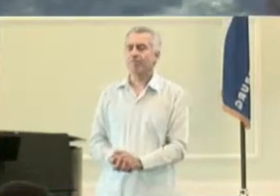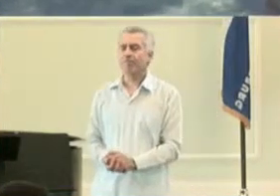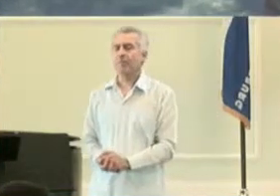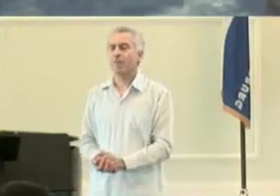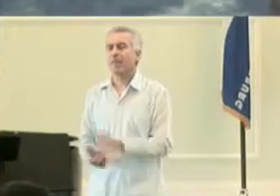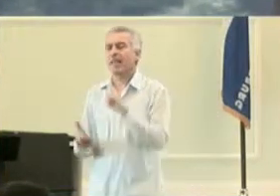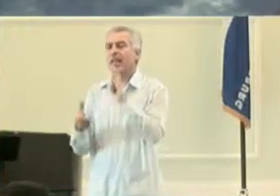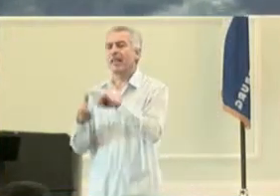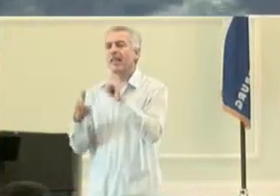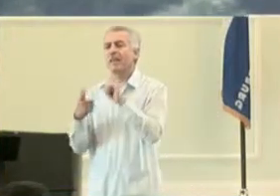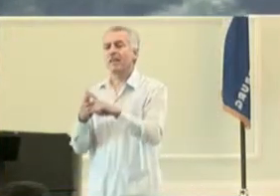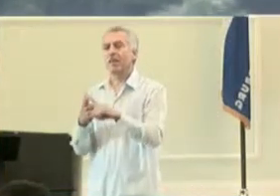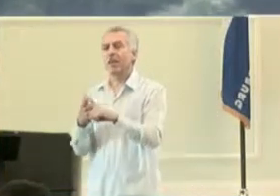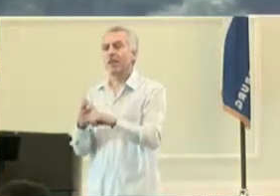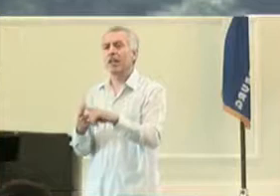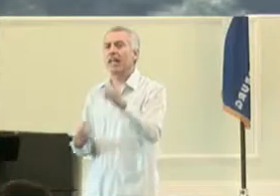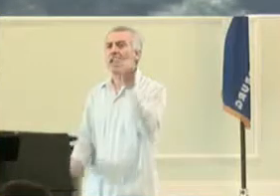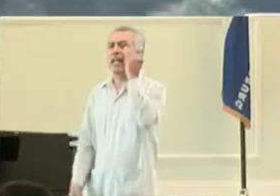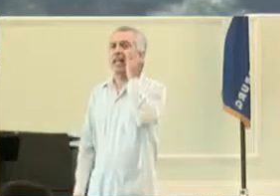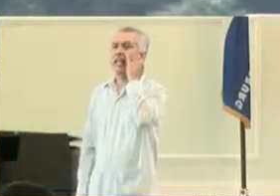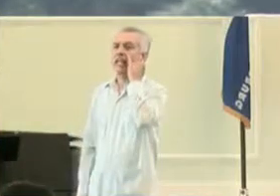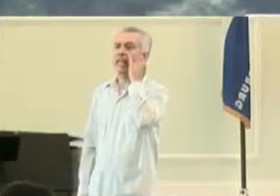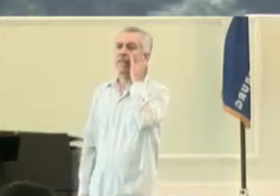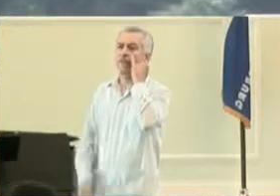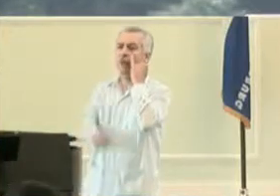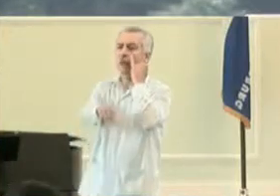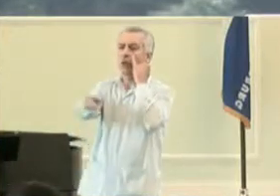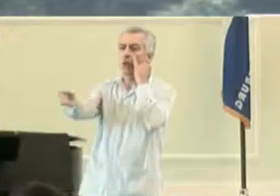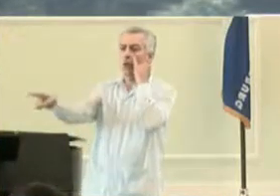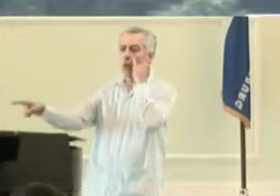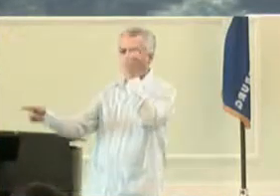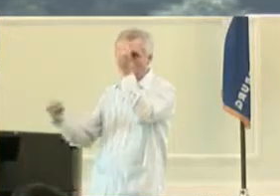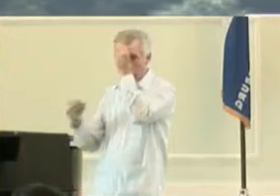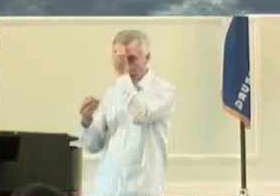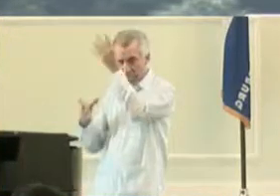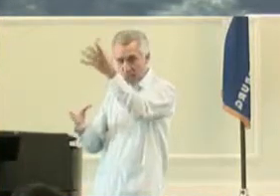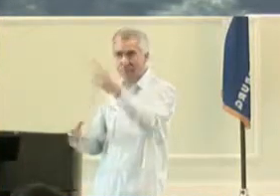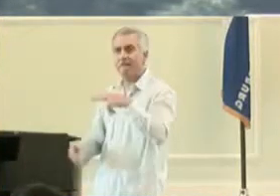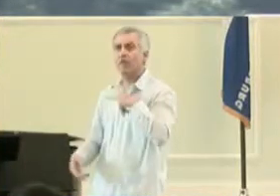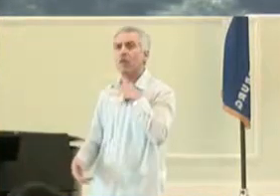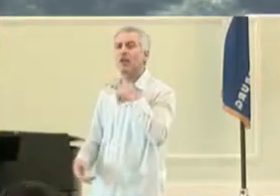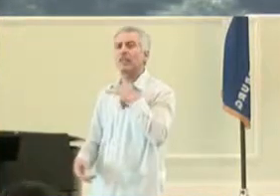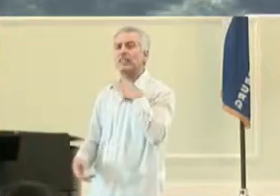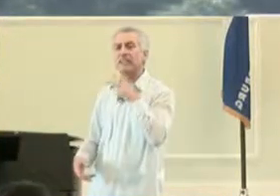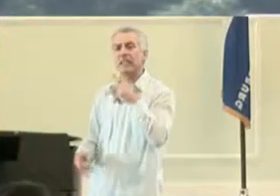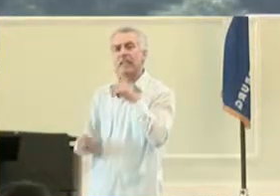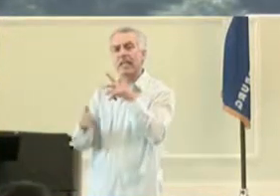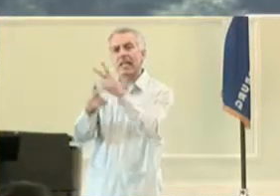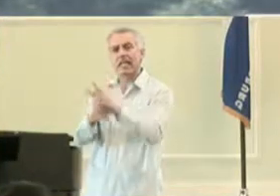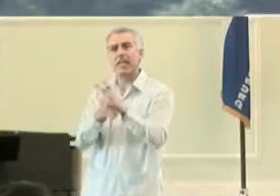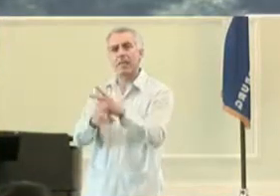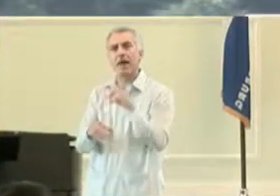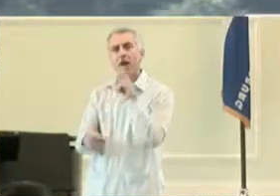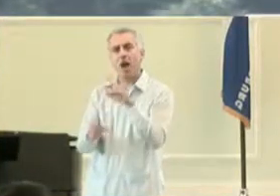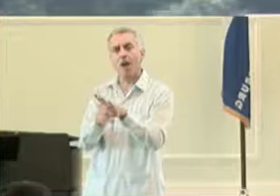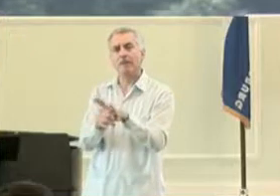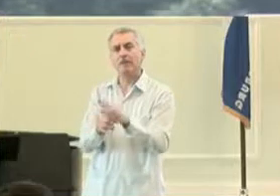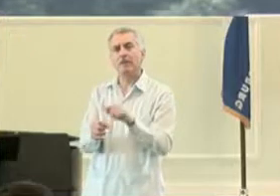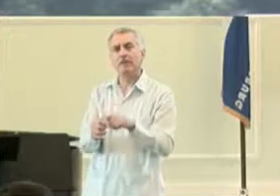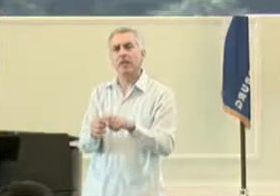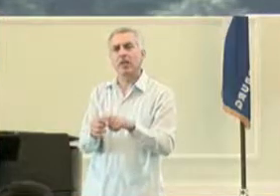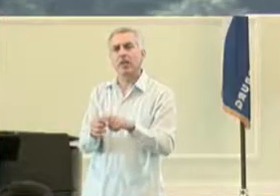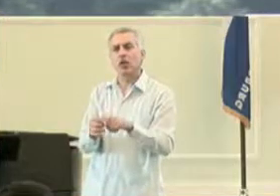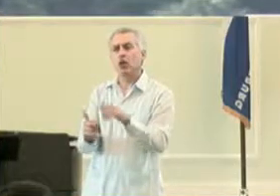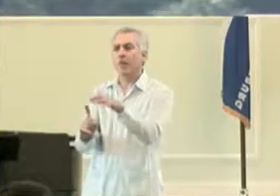therefore, if you will indeed obey my voice and keep my covenant, then you shall be a